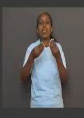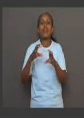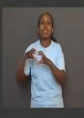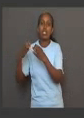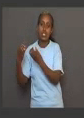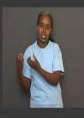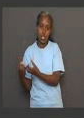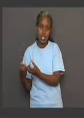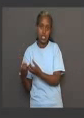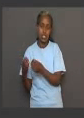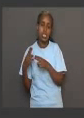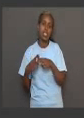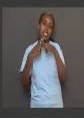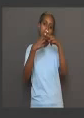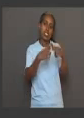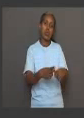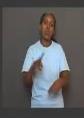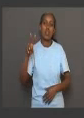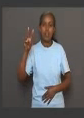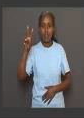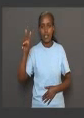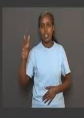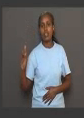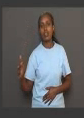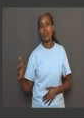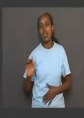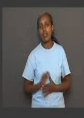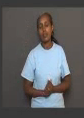section is called VK.